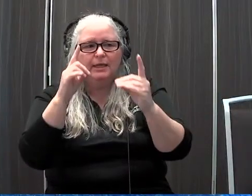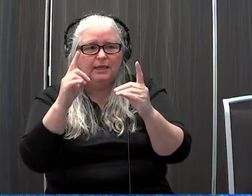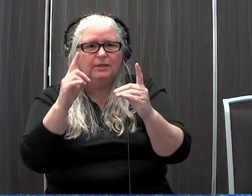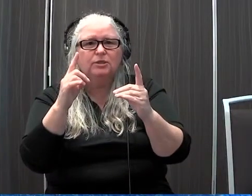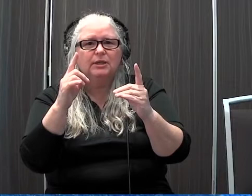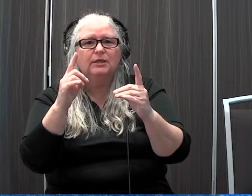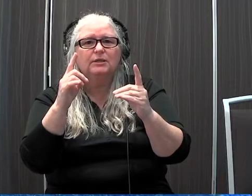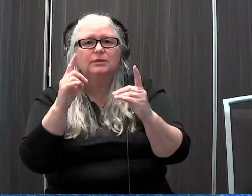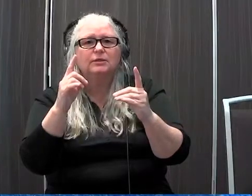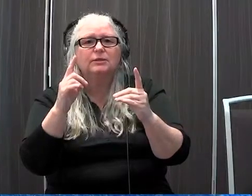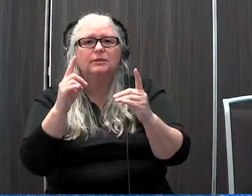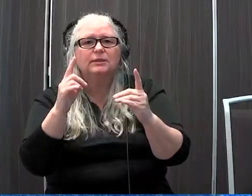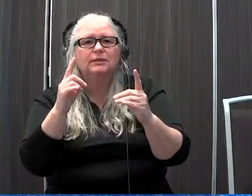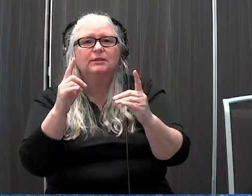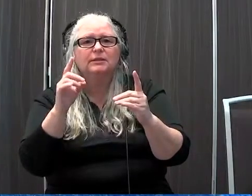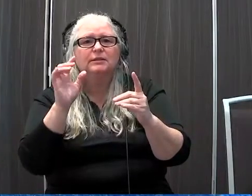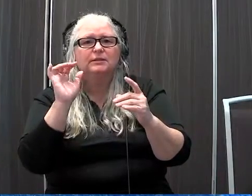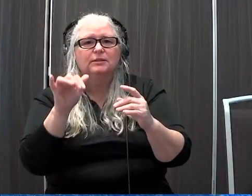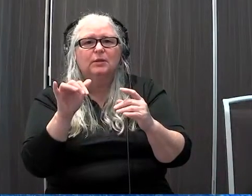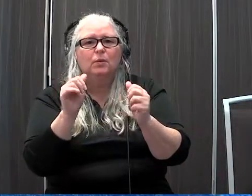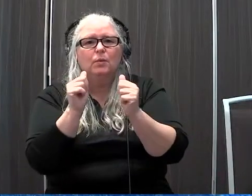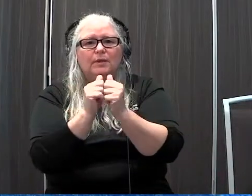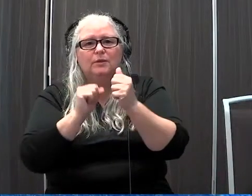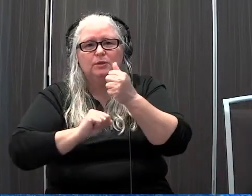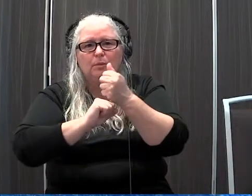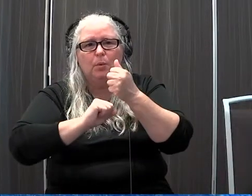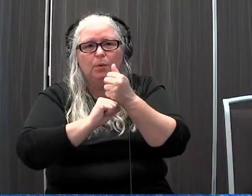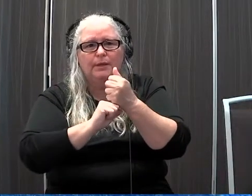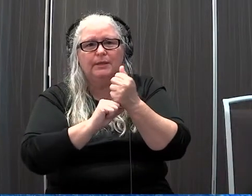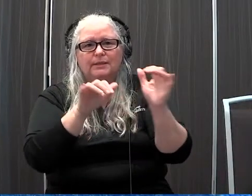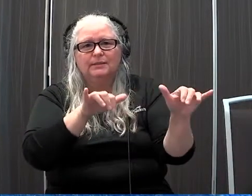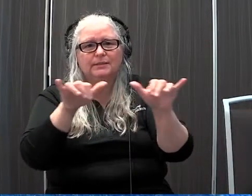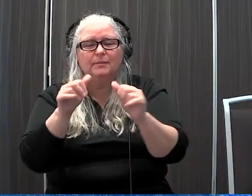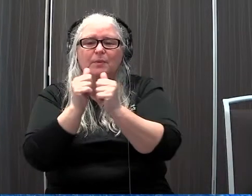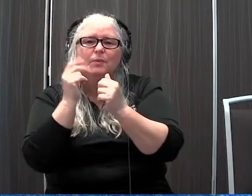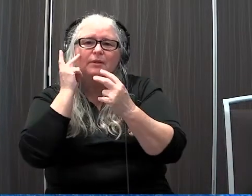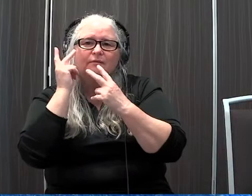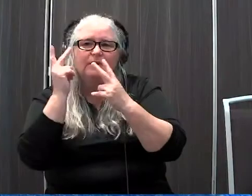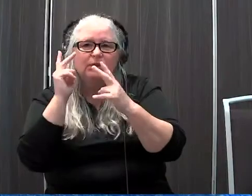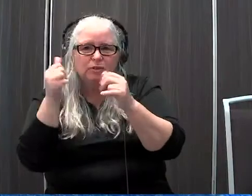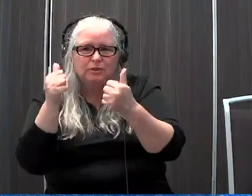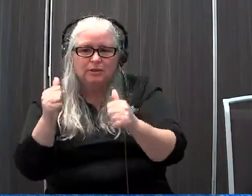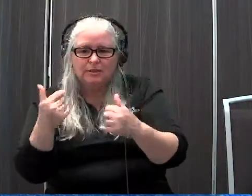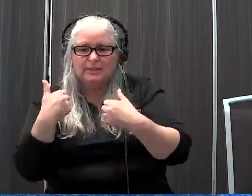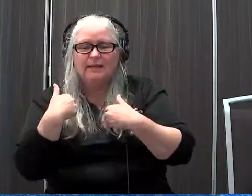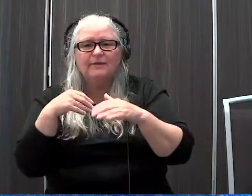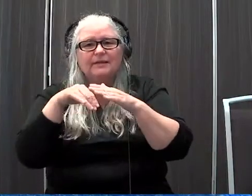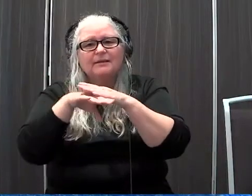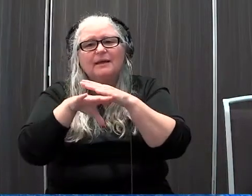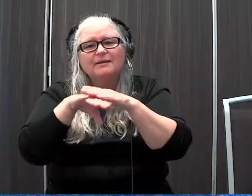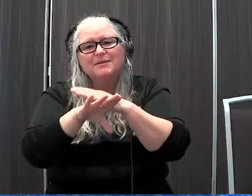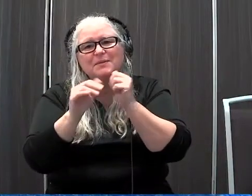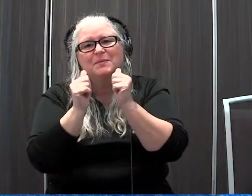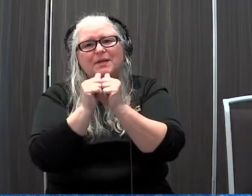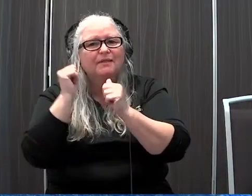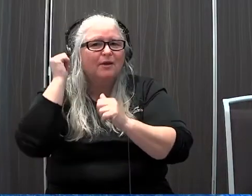comes from that is similar to vision loss, is having access to the auditory environment. It's important